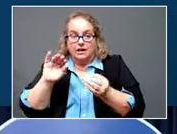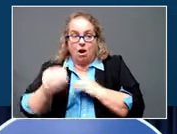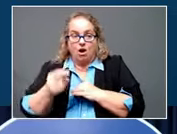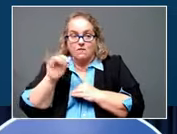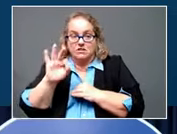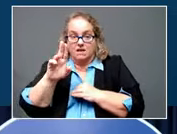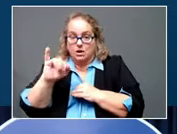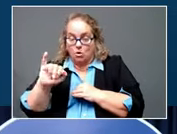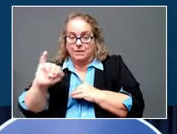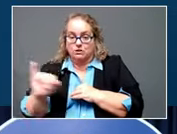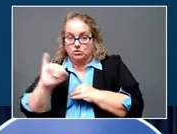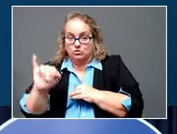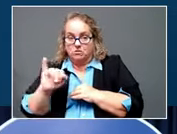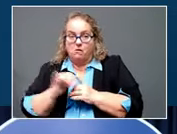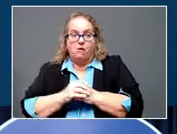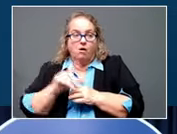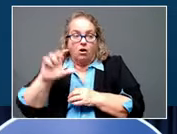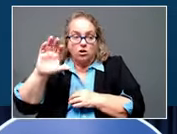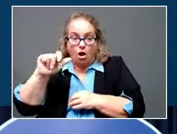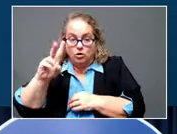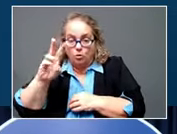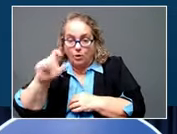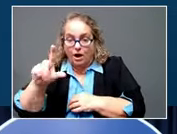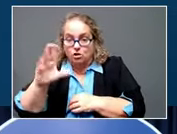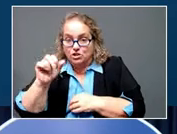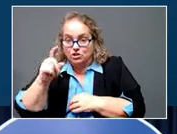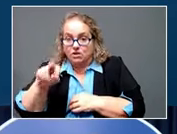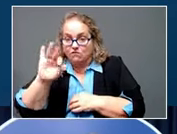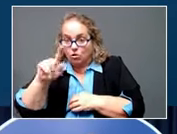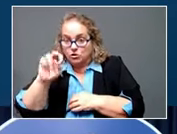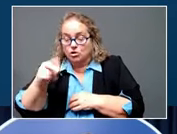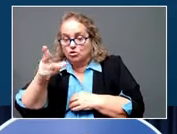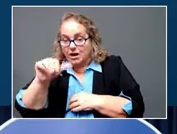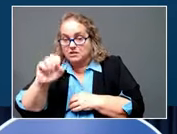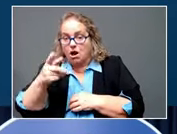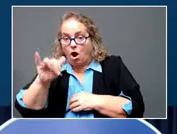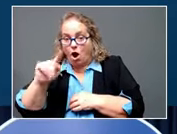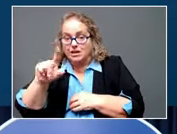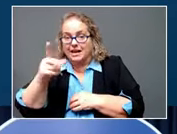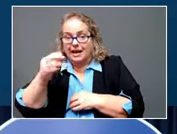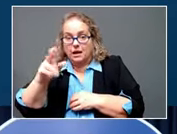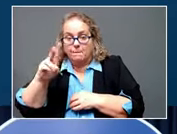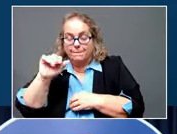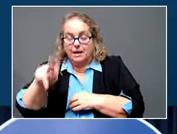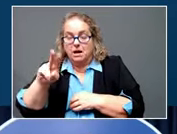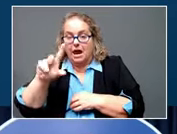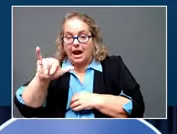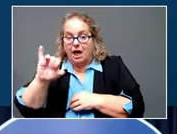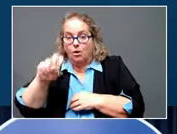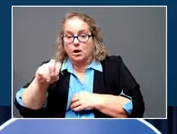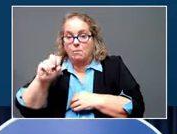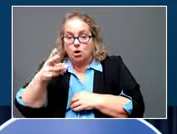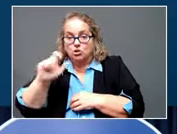again, includes Caldwell, Christian, Fulton, Graves, Hart, Hickman, Hopkins, Logan, Lyon, Marshall, Muhlenberg, Ohio, Taylor, and